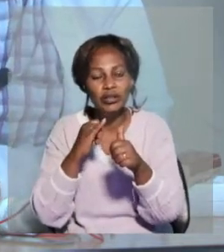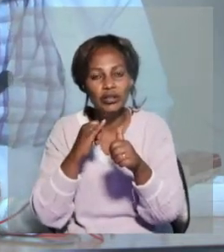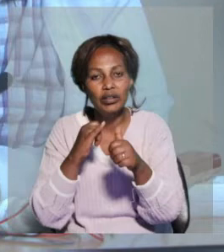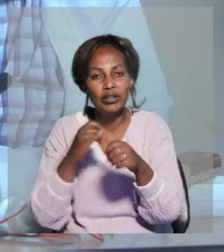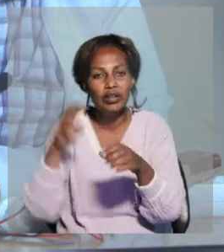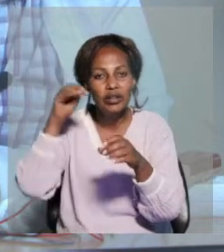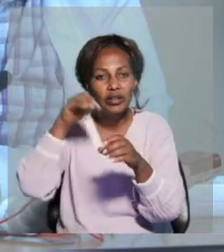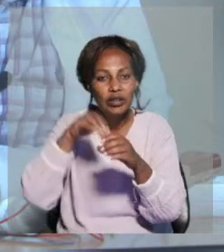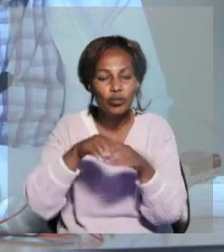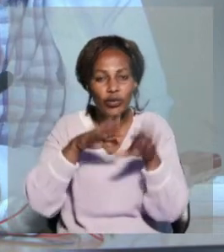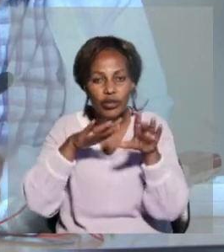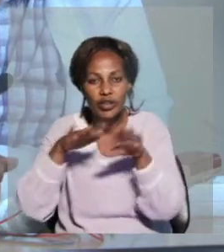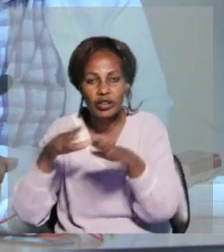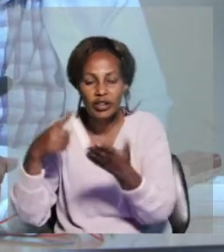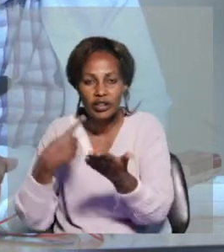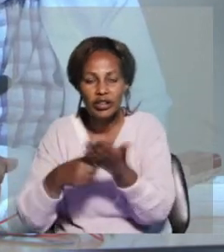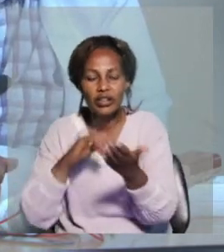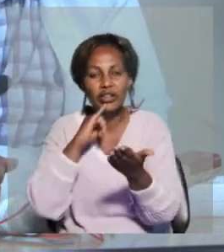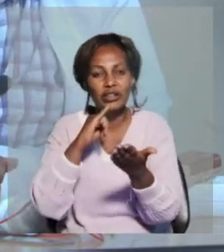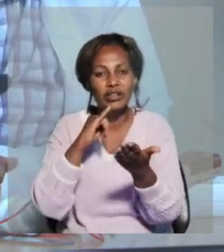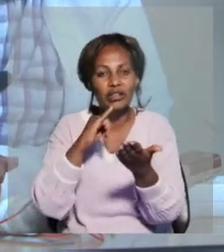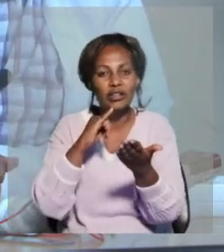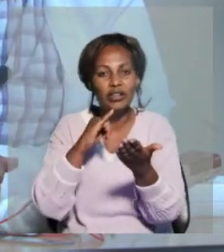The input current here is